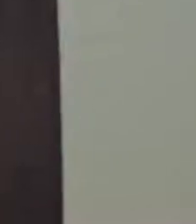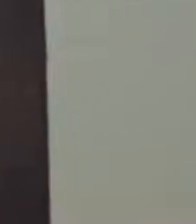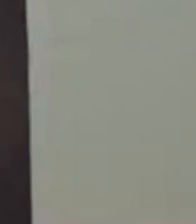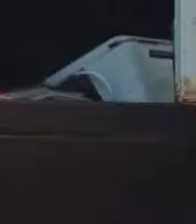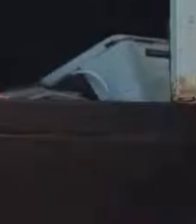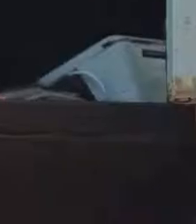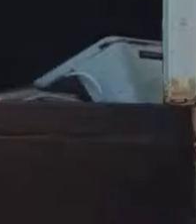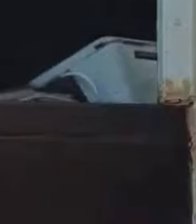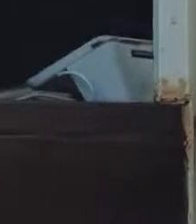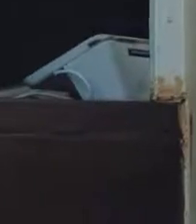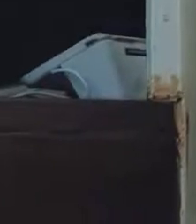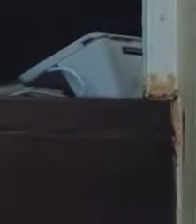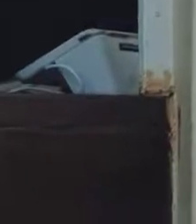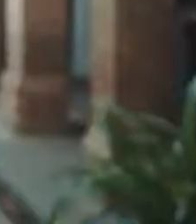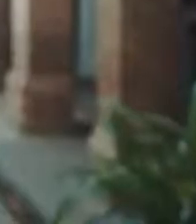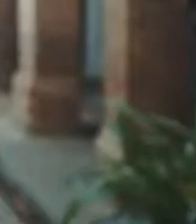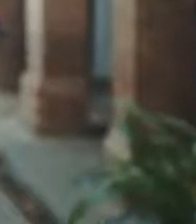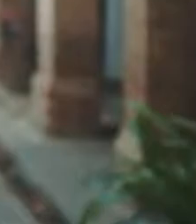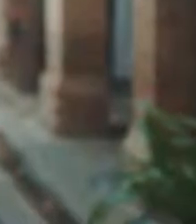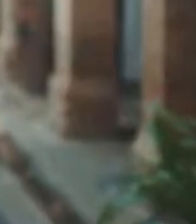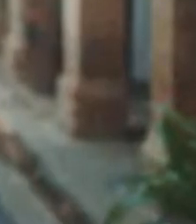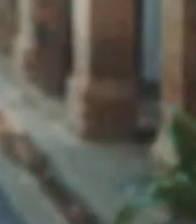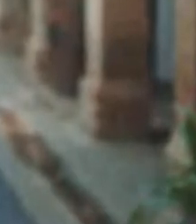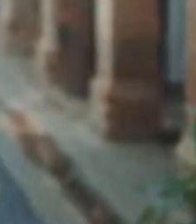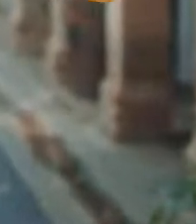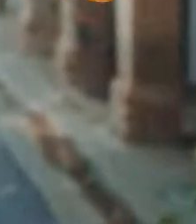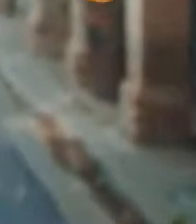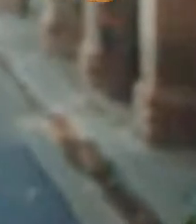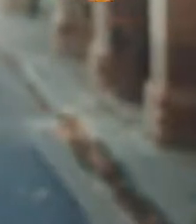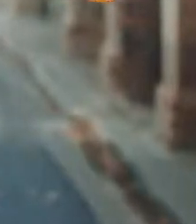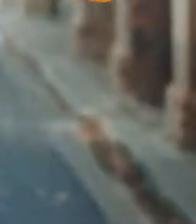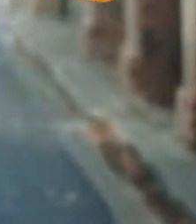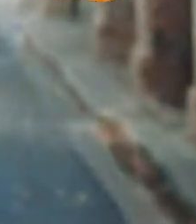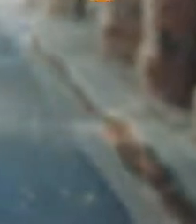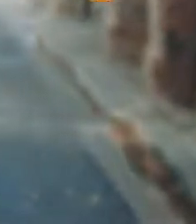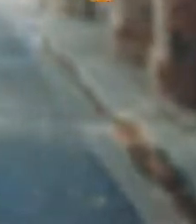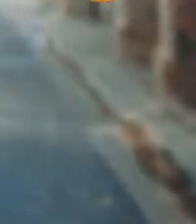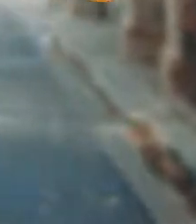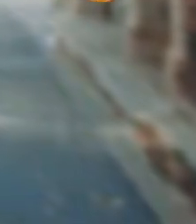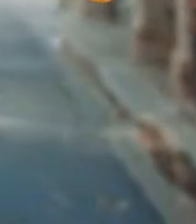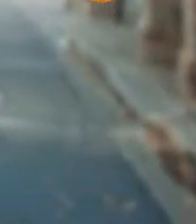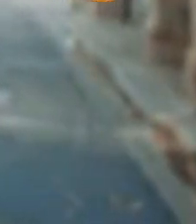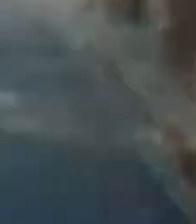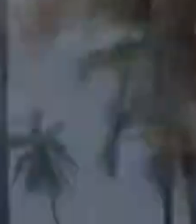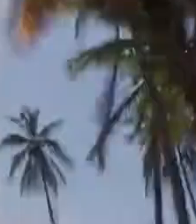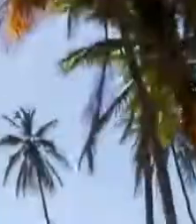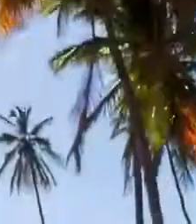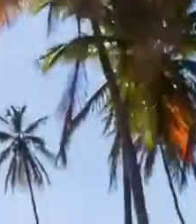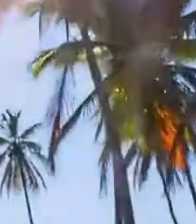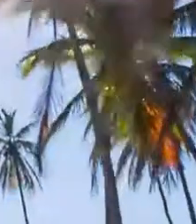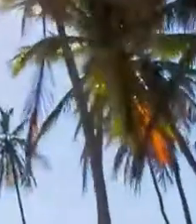That's why I'm asking you to take Titi Carmen and your Primo Jose to get the COVID vaccine.